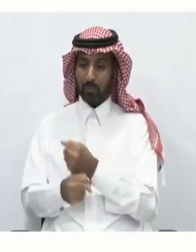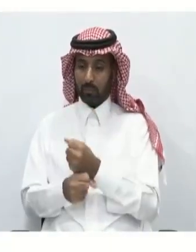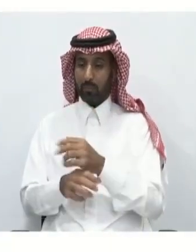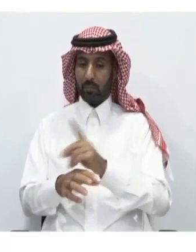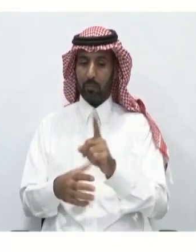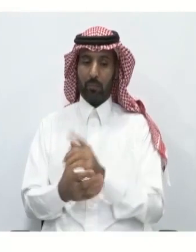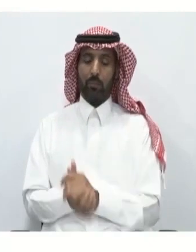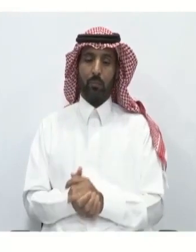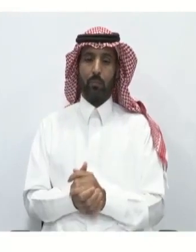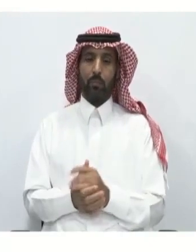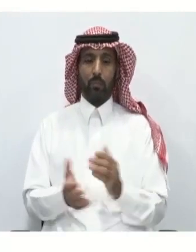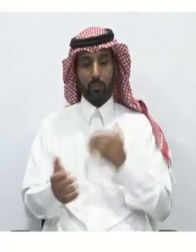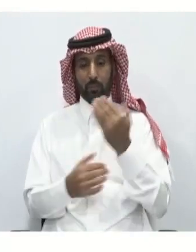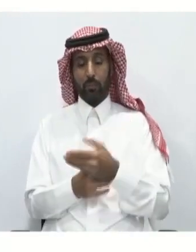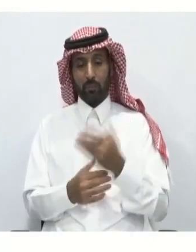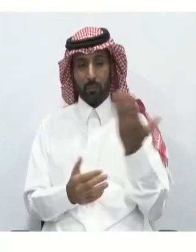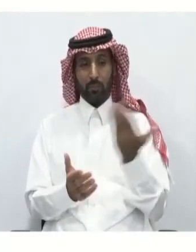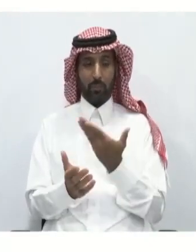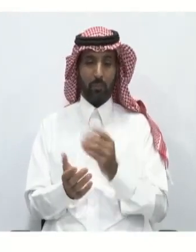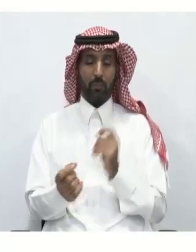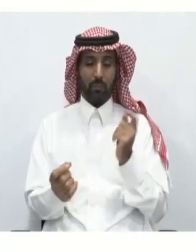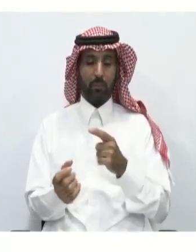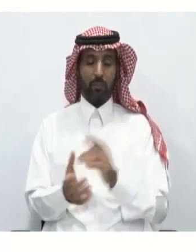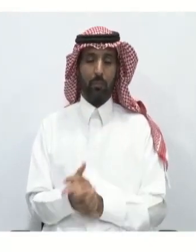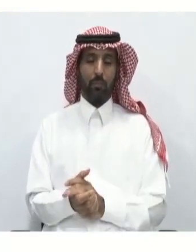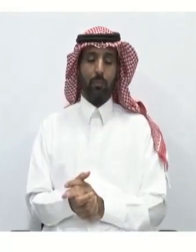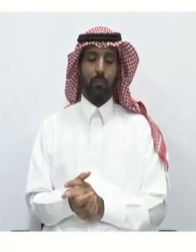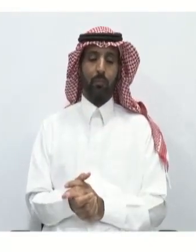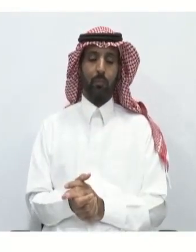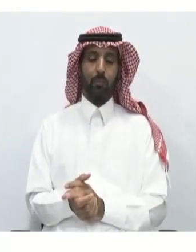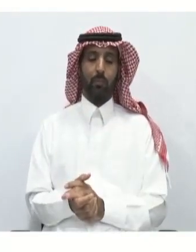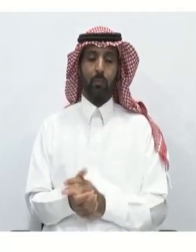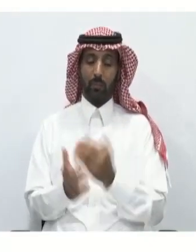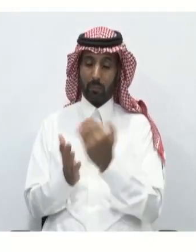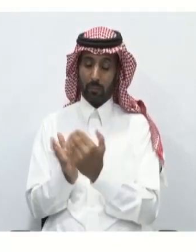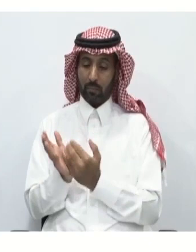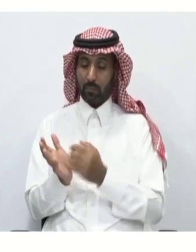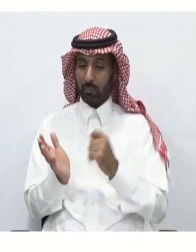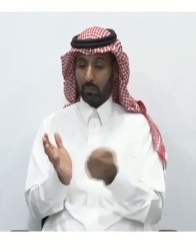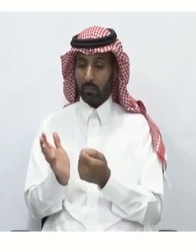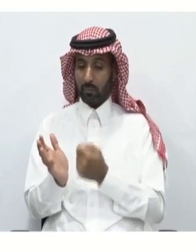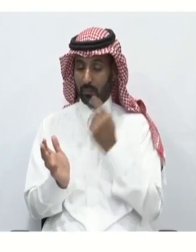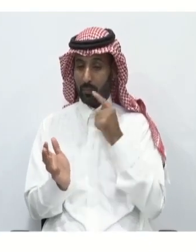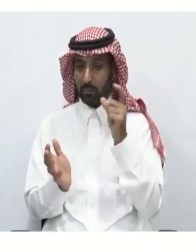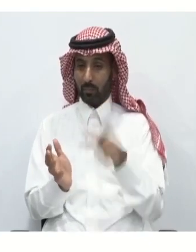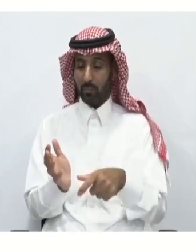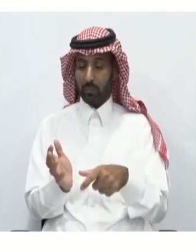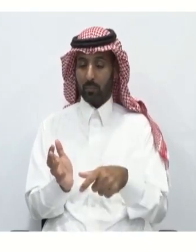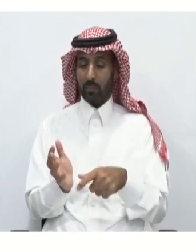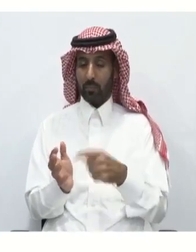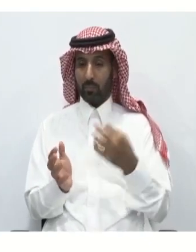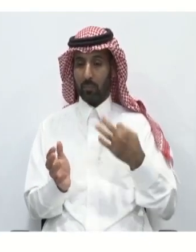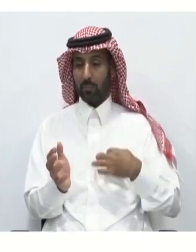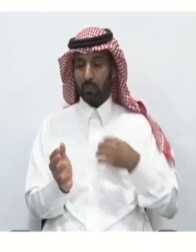sustain. So let's jump to today's lesson objectives. Make notes about the characteristics and